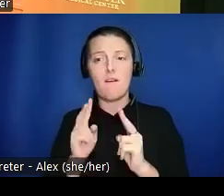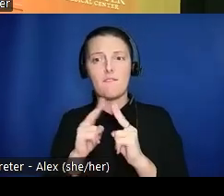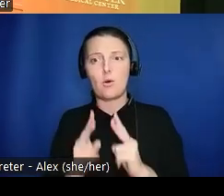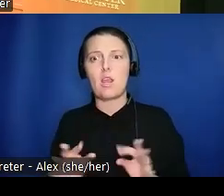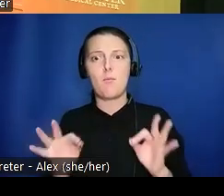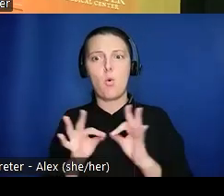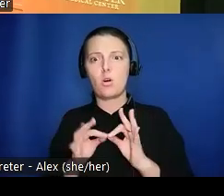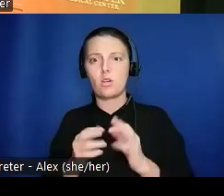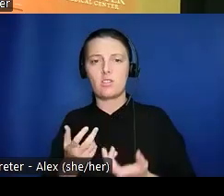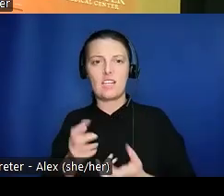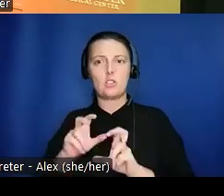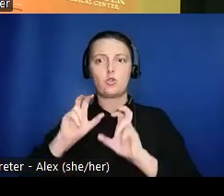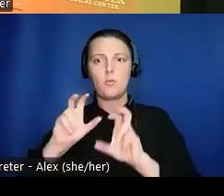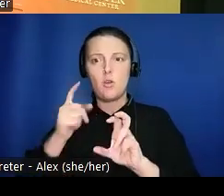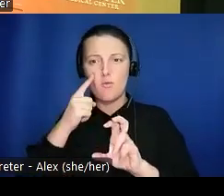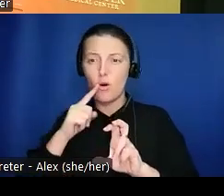enterprise of